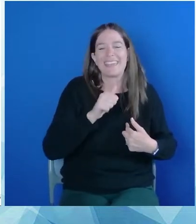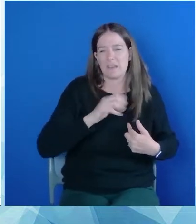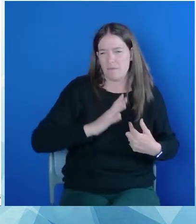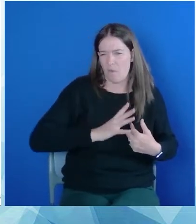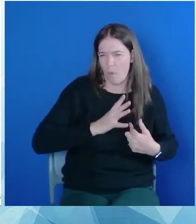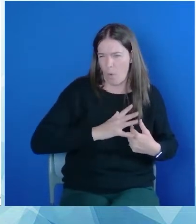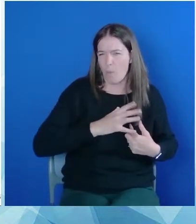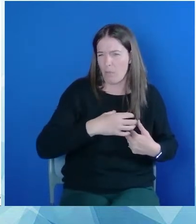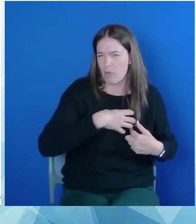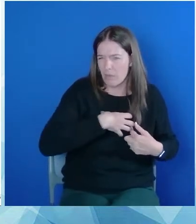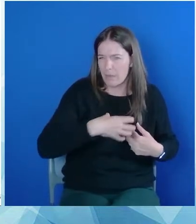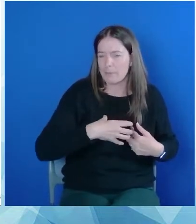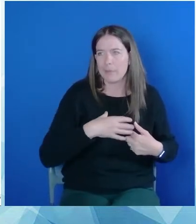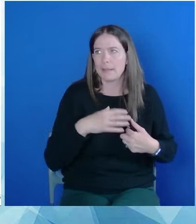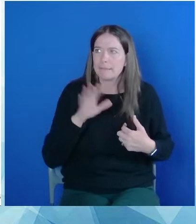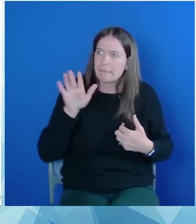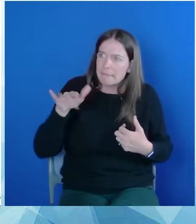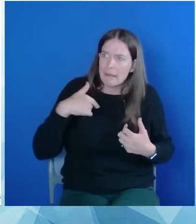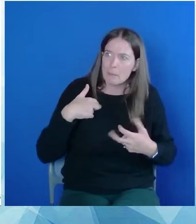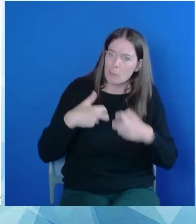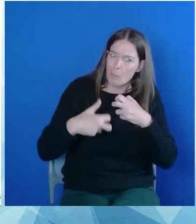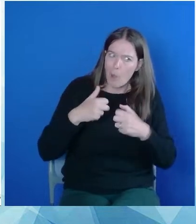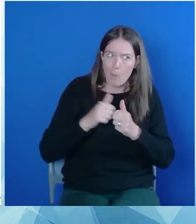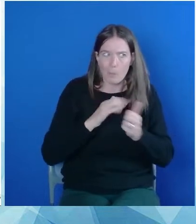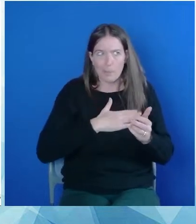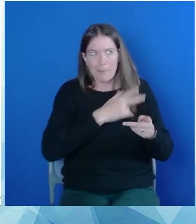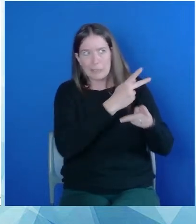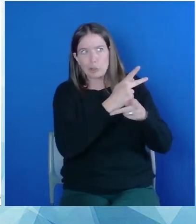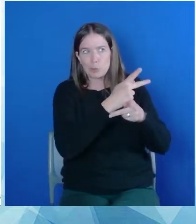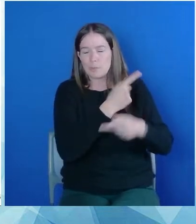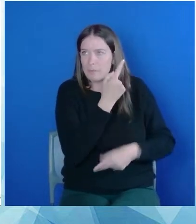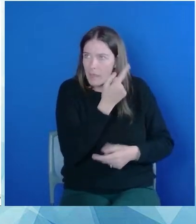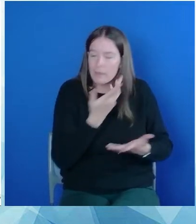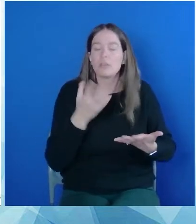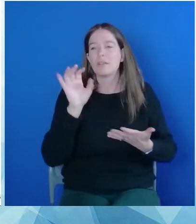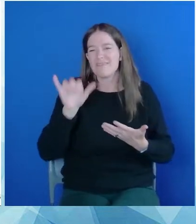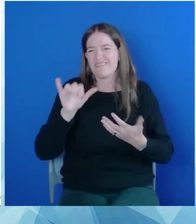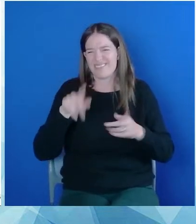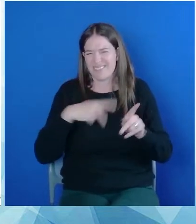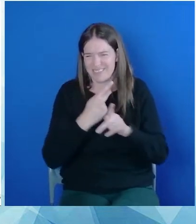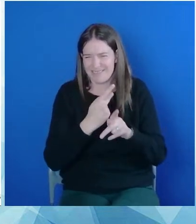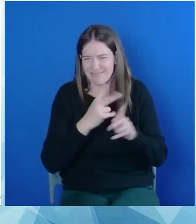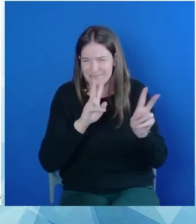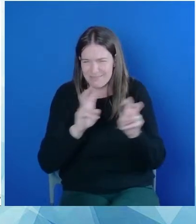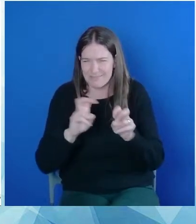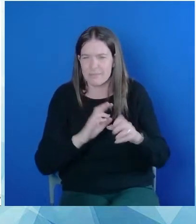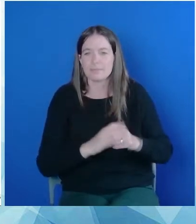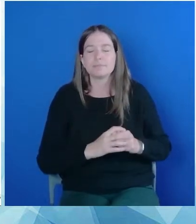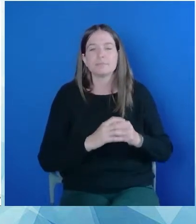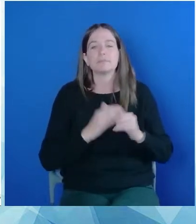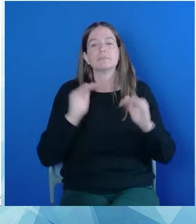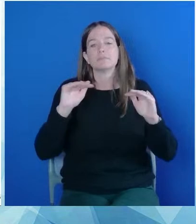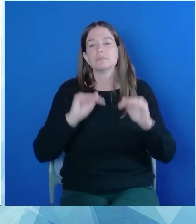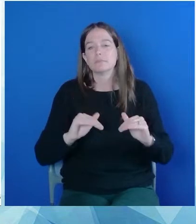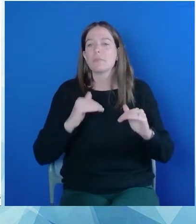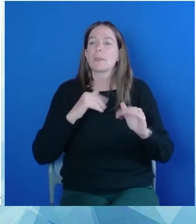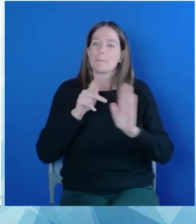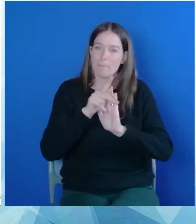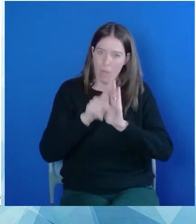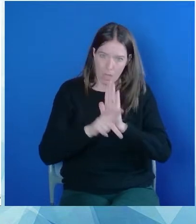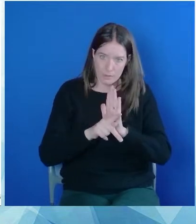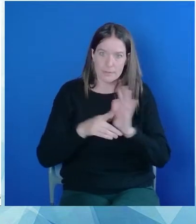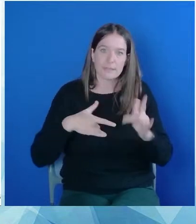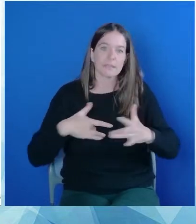with my supervisor, dynamic issues like that. And then policy concerns. And